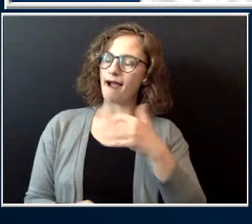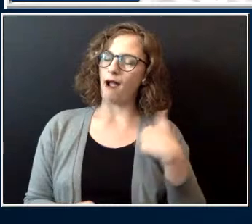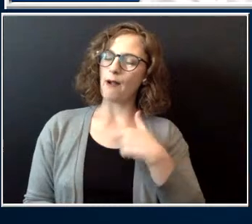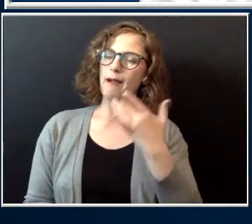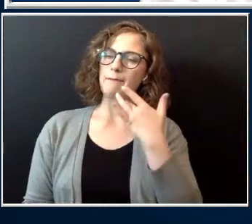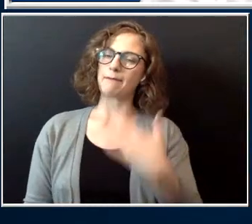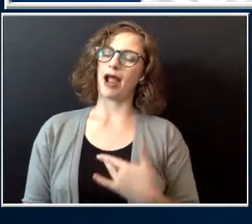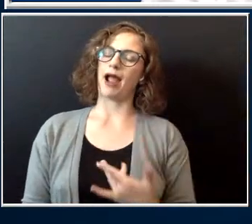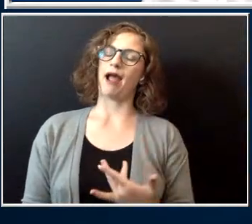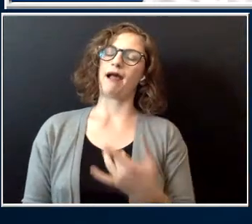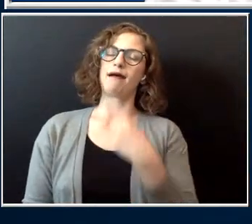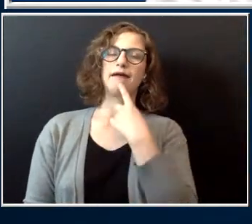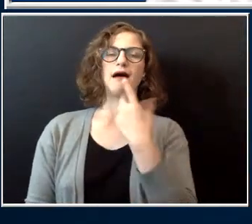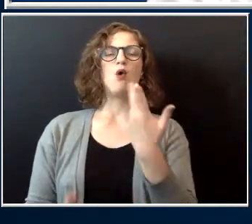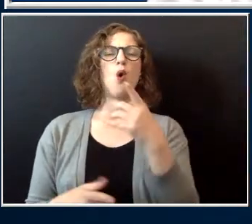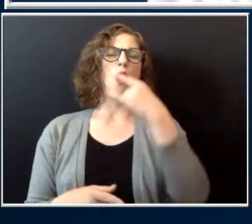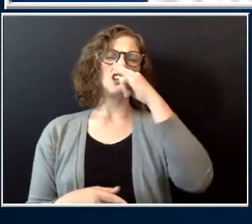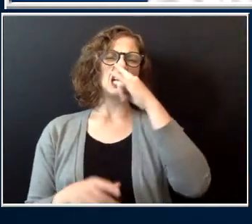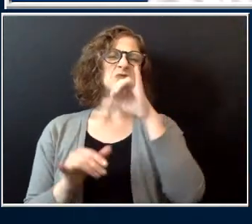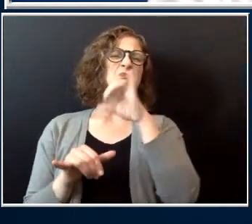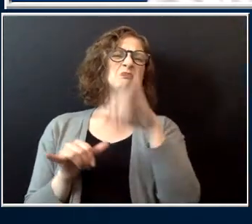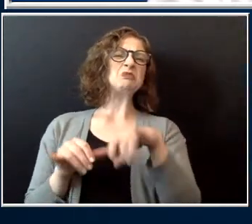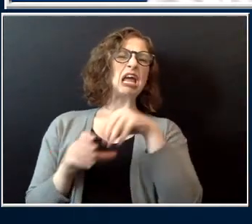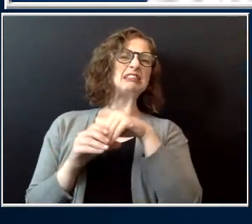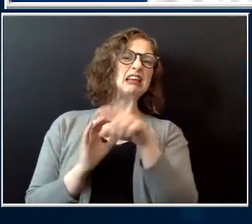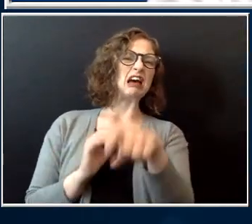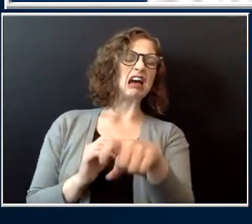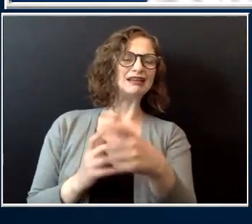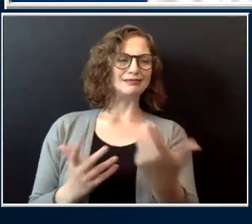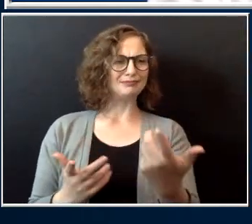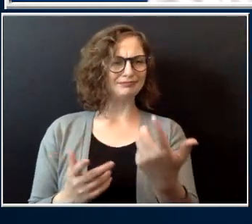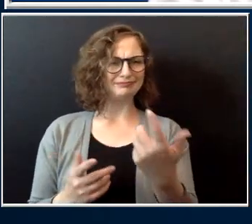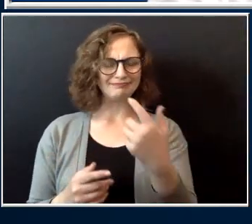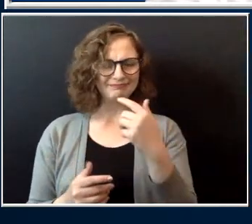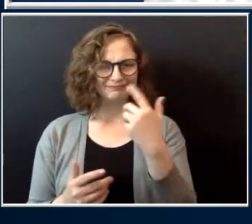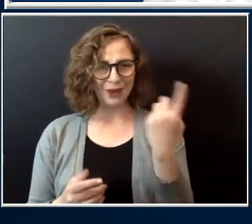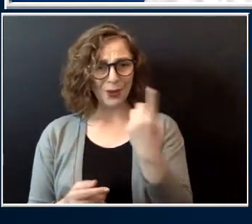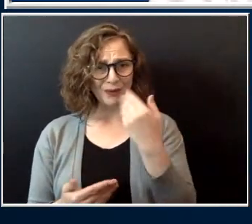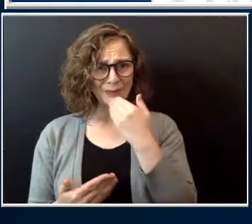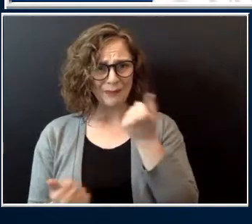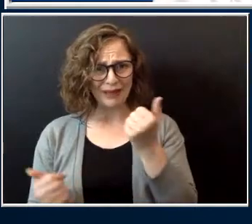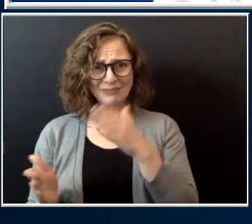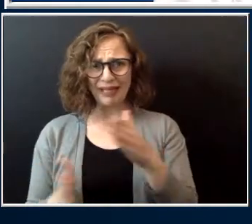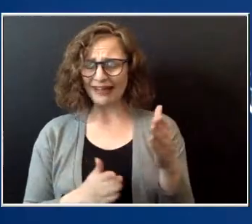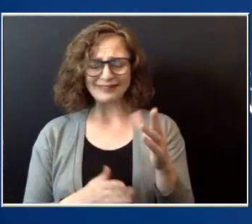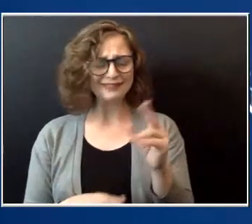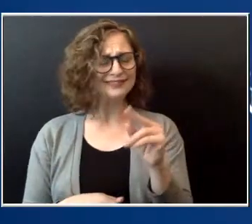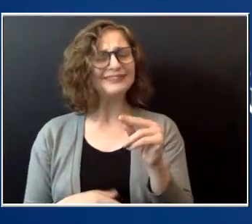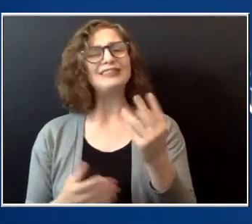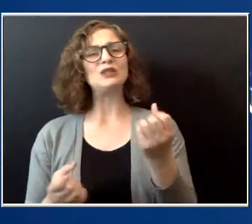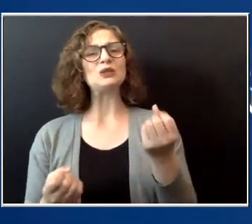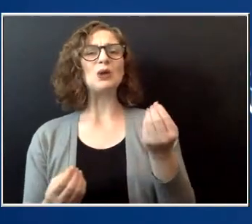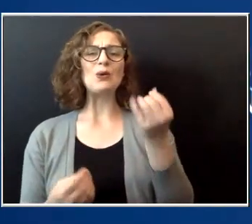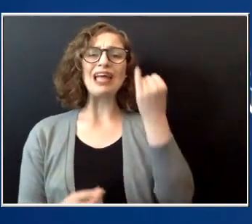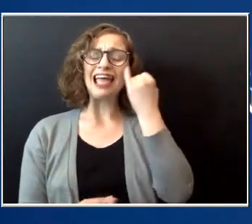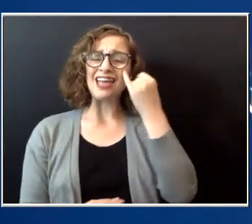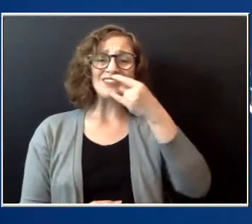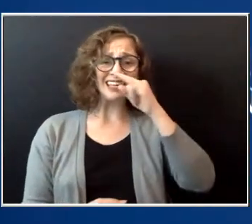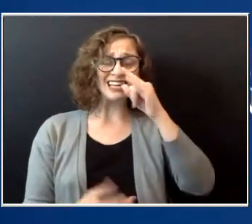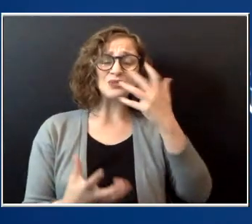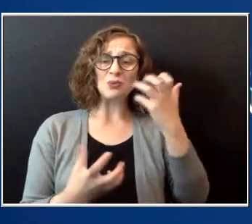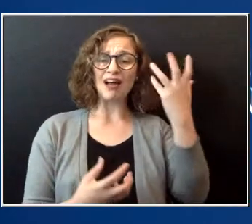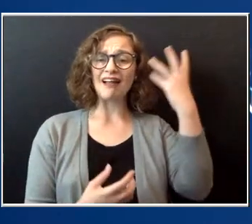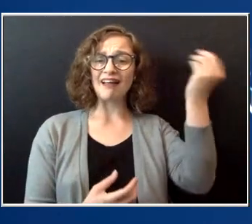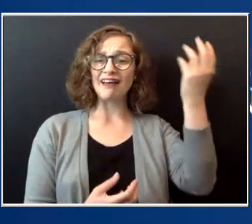plan. So what can we do to protect kids if they want to go spend some time outside? Yeah, it's a hot start to the summer right